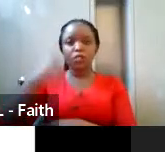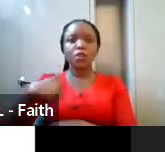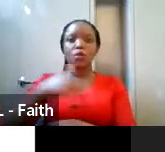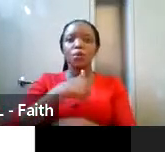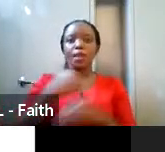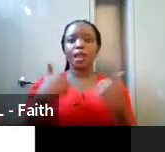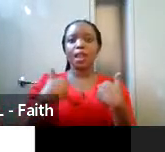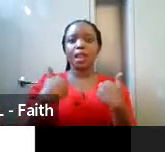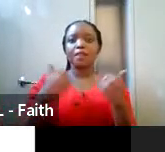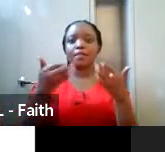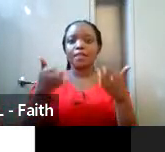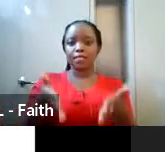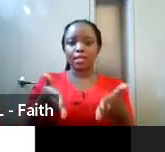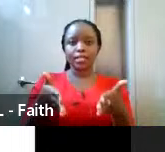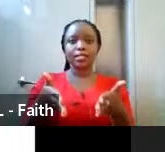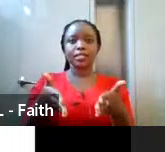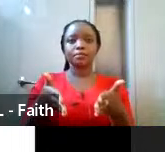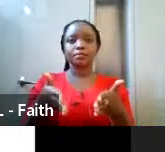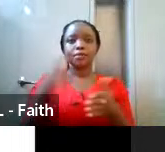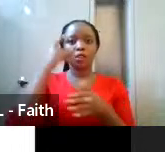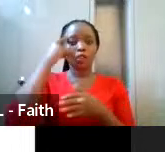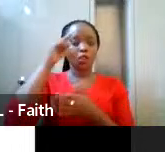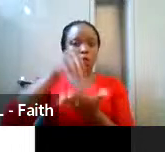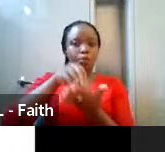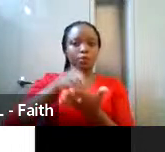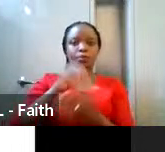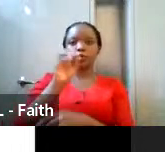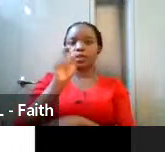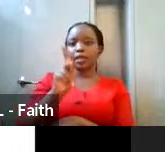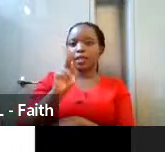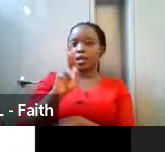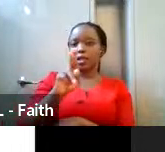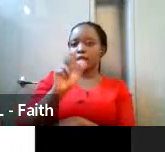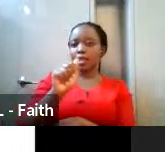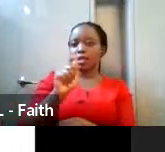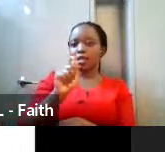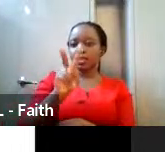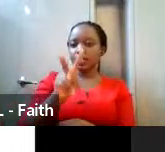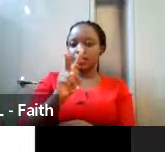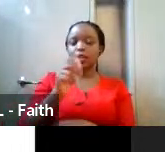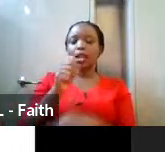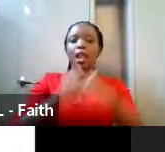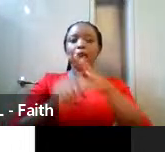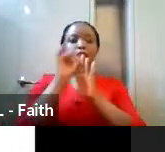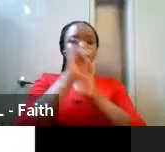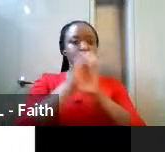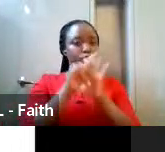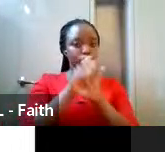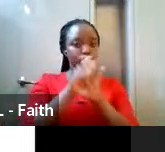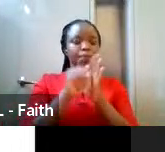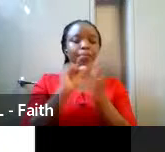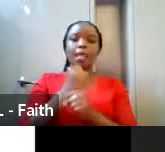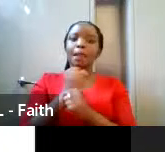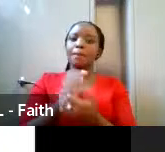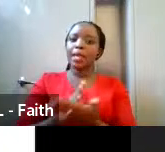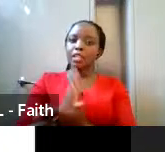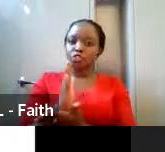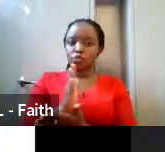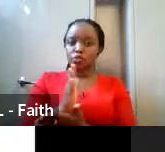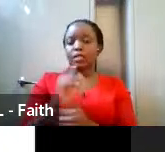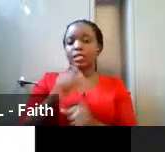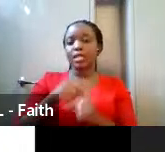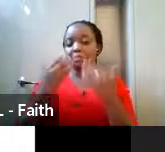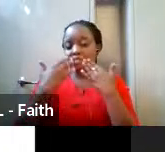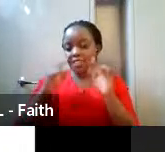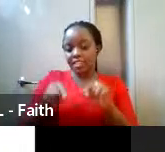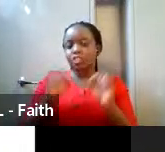this post for you on our KRA TV on YouTube. So make sure at the end of this session, you go